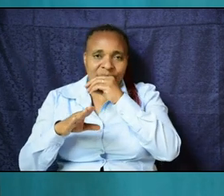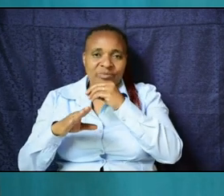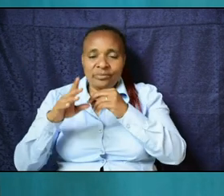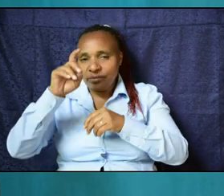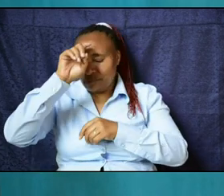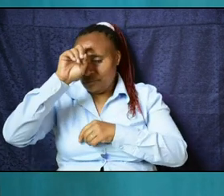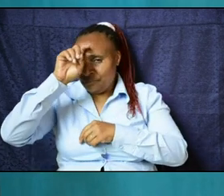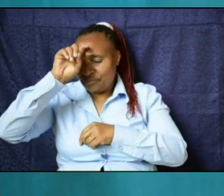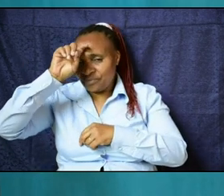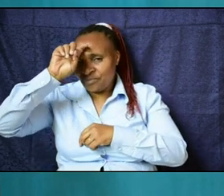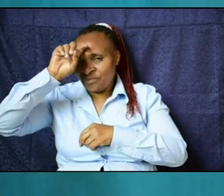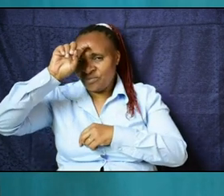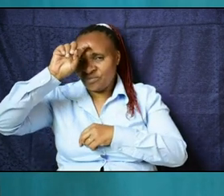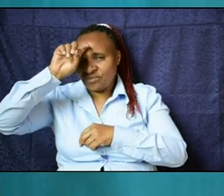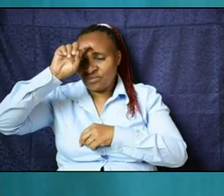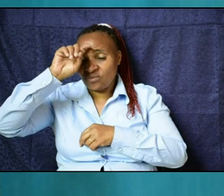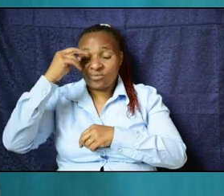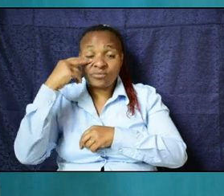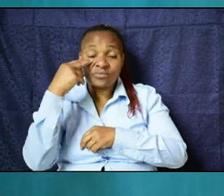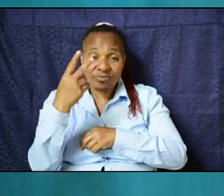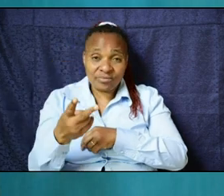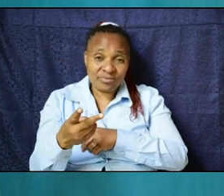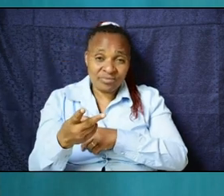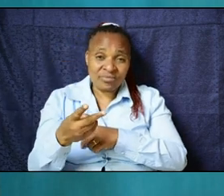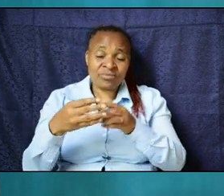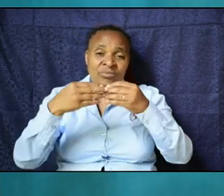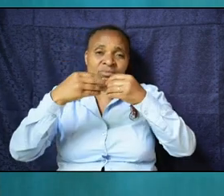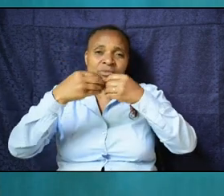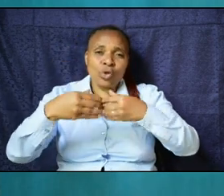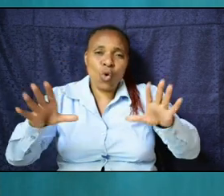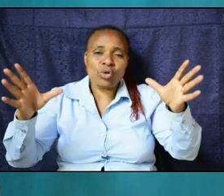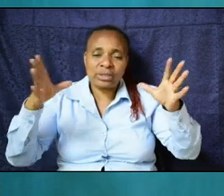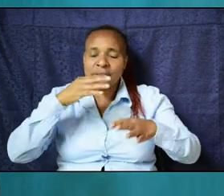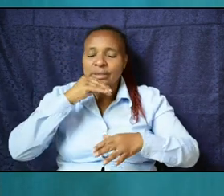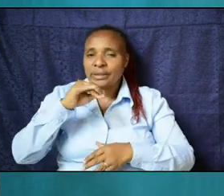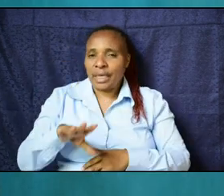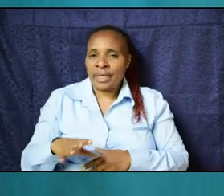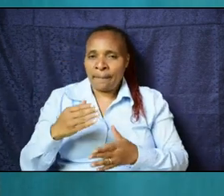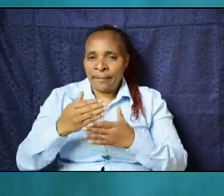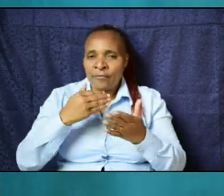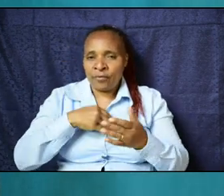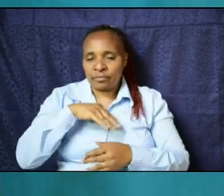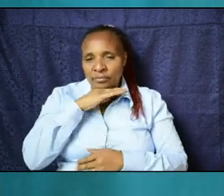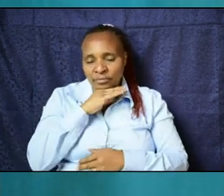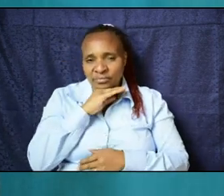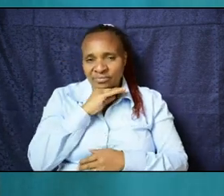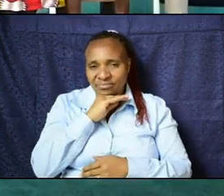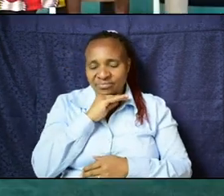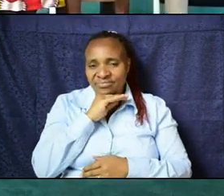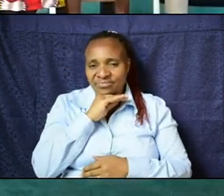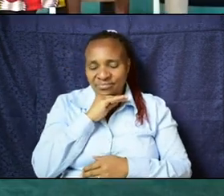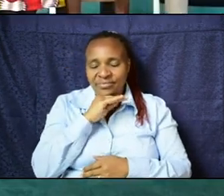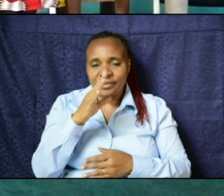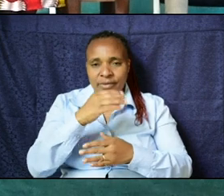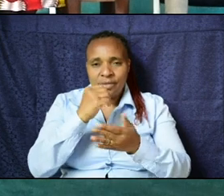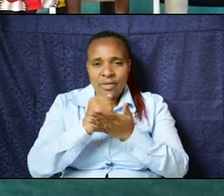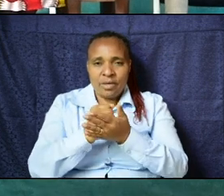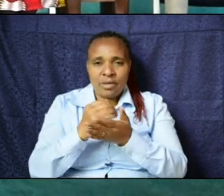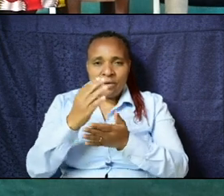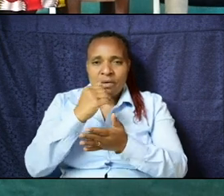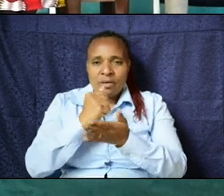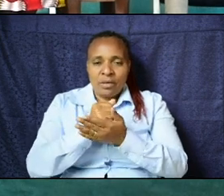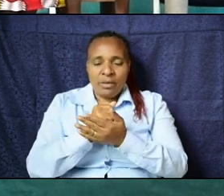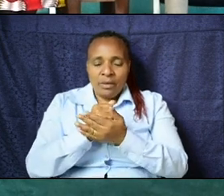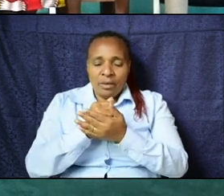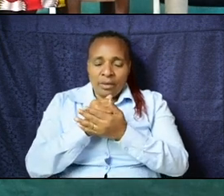to Egypt to see his long-lost son before he dies. Amen, amen. Thank you, Solomon, for